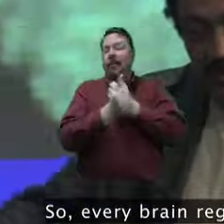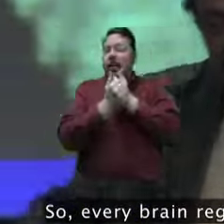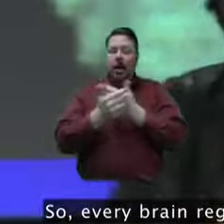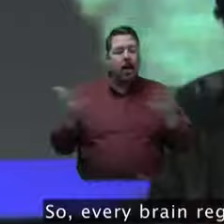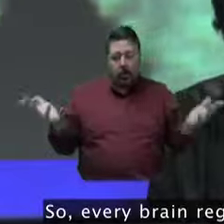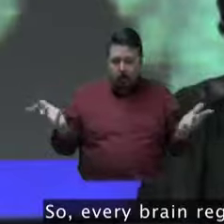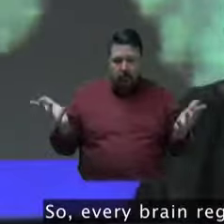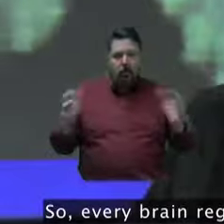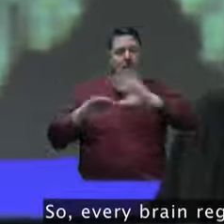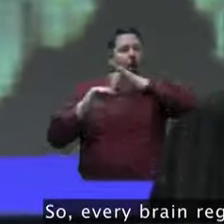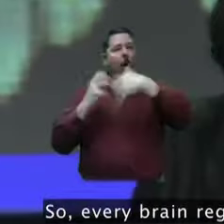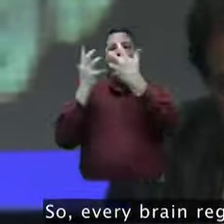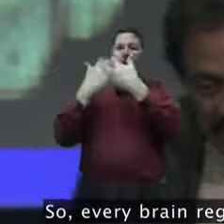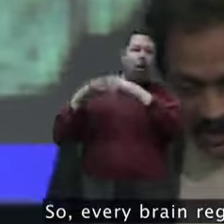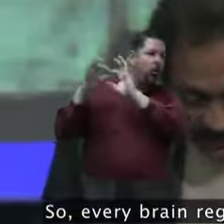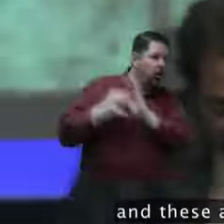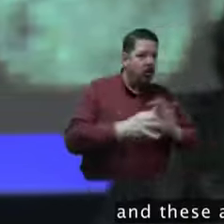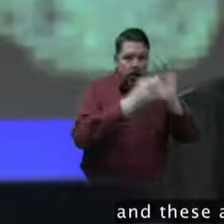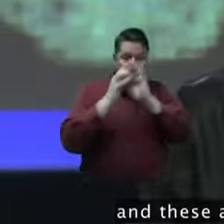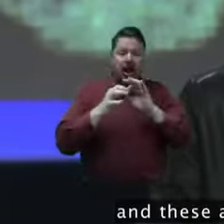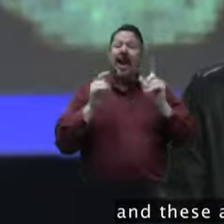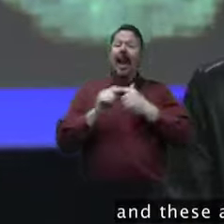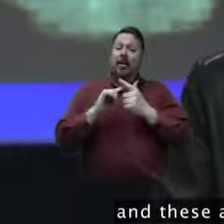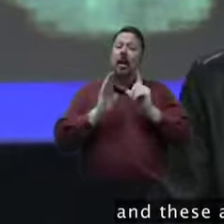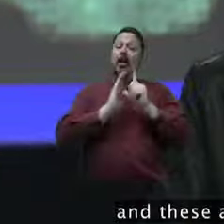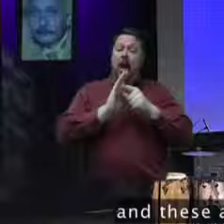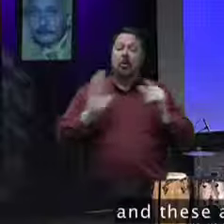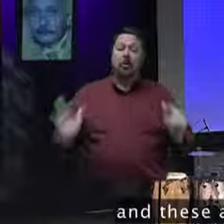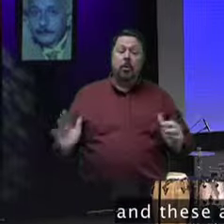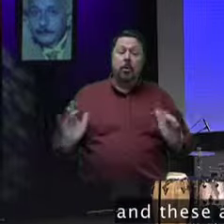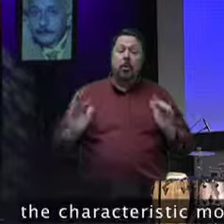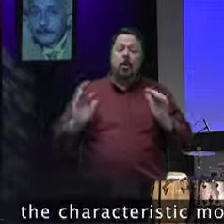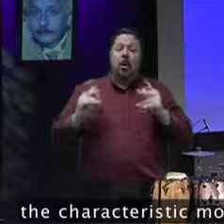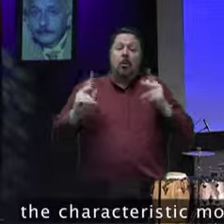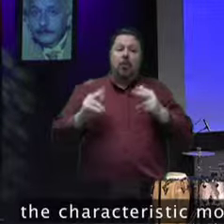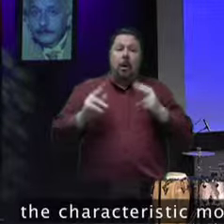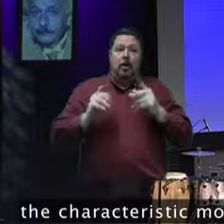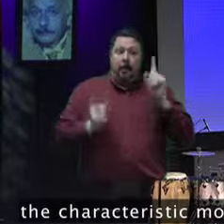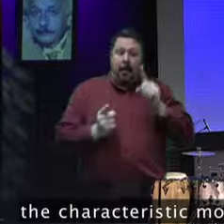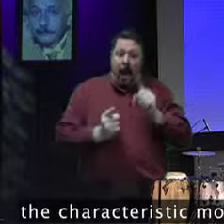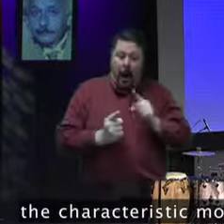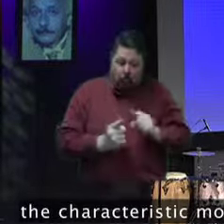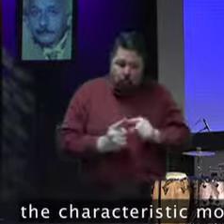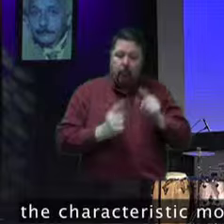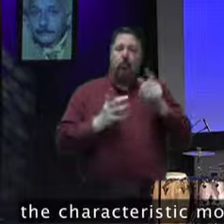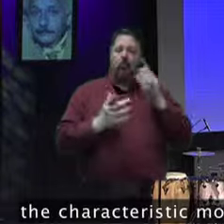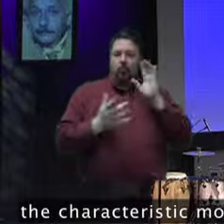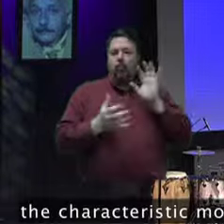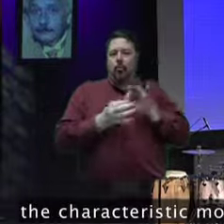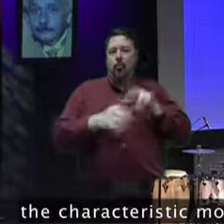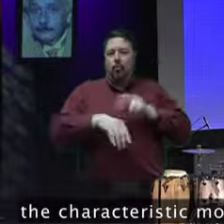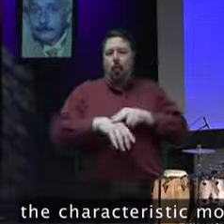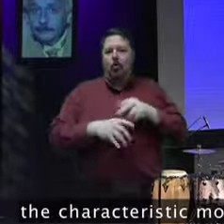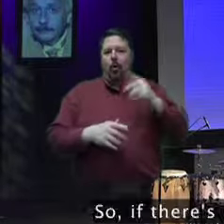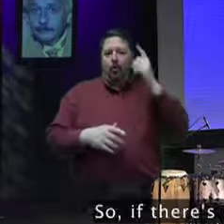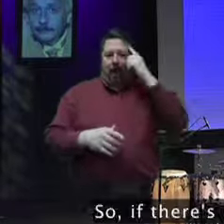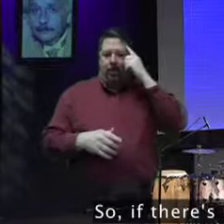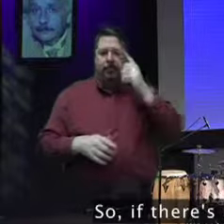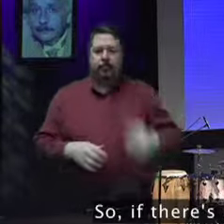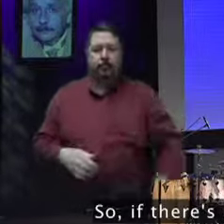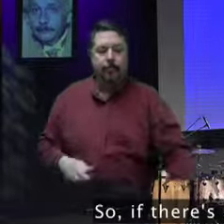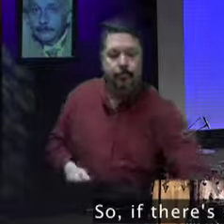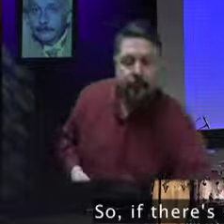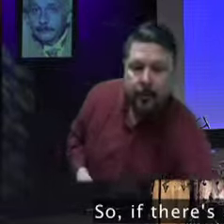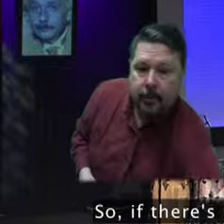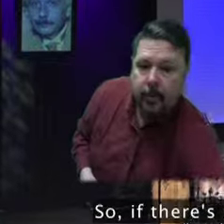brain region is wired to every other region, and these are trimmed down to create the characteristic modular architecture of the adult brain. So